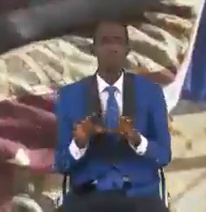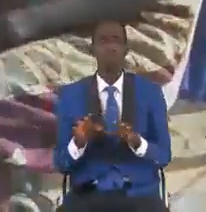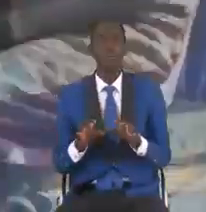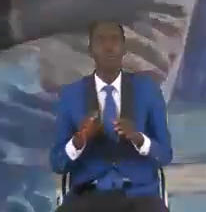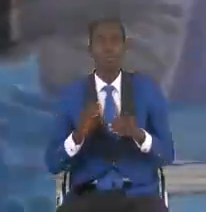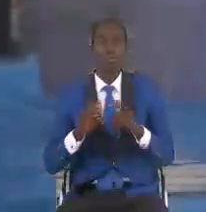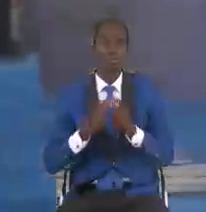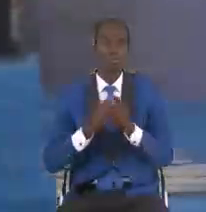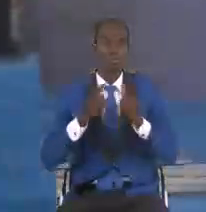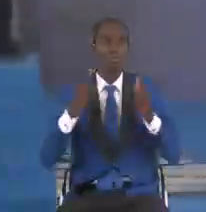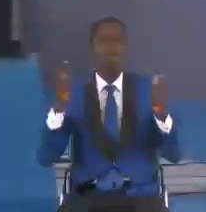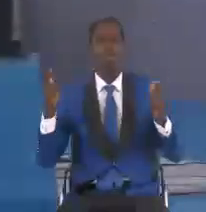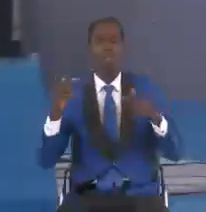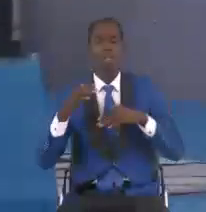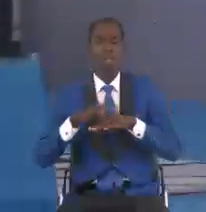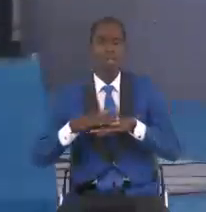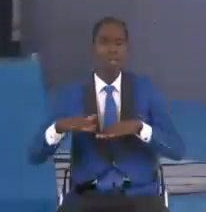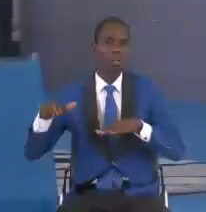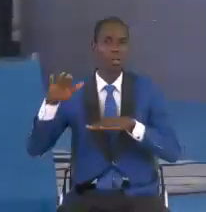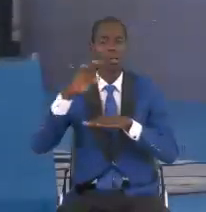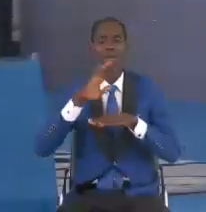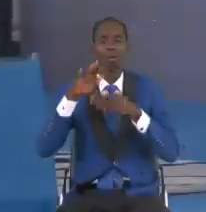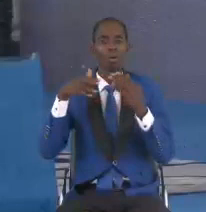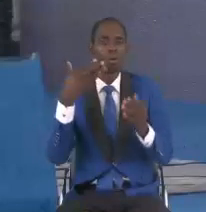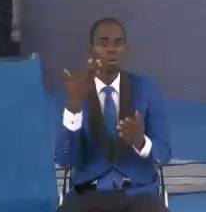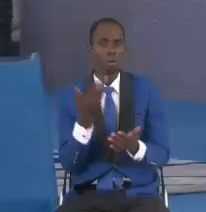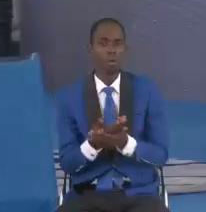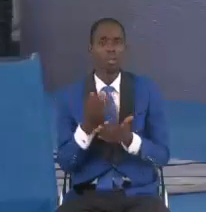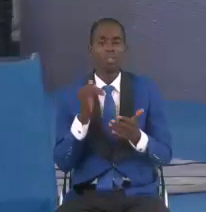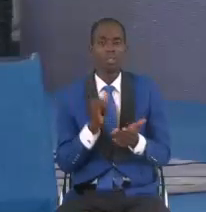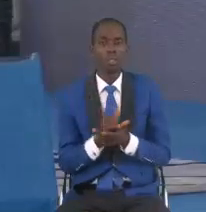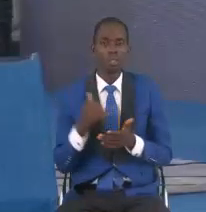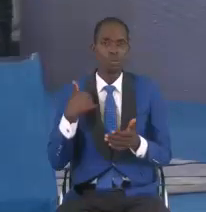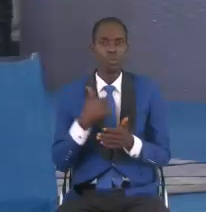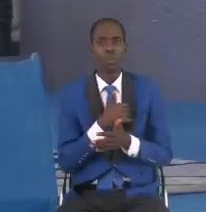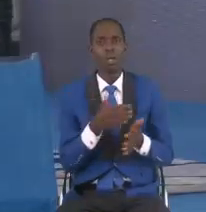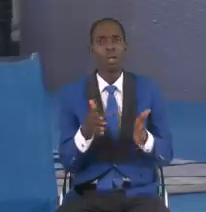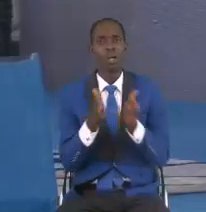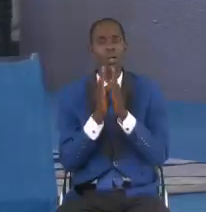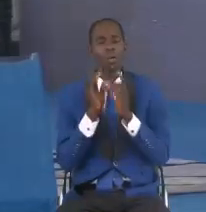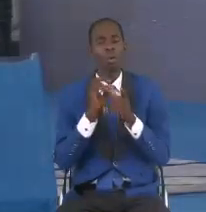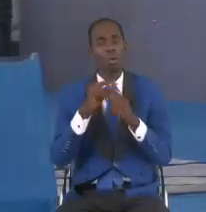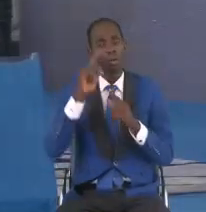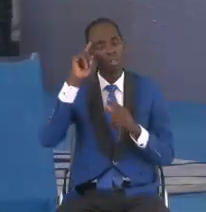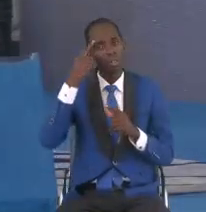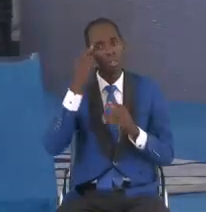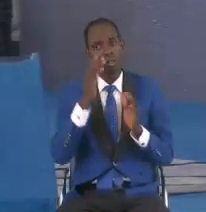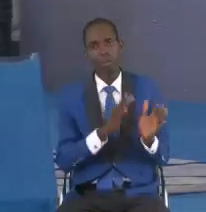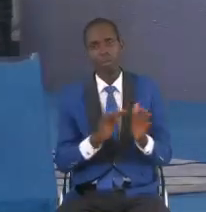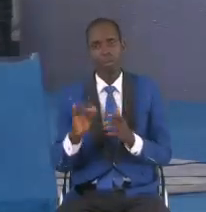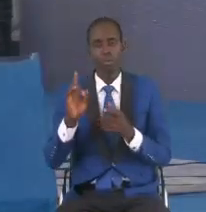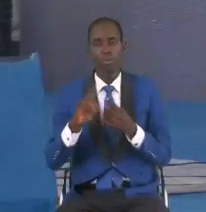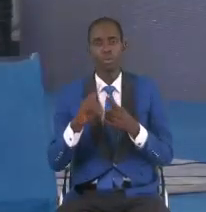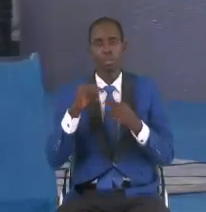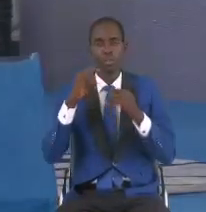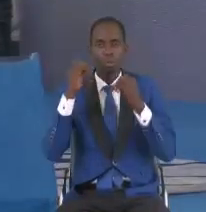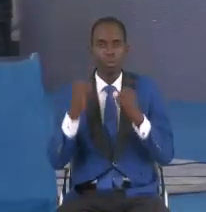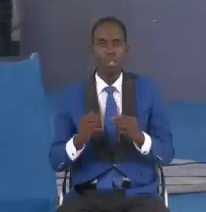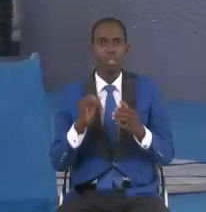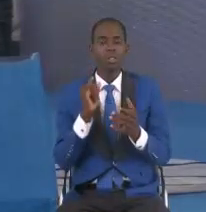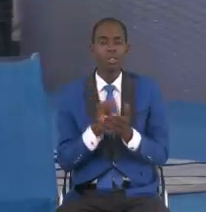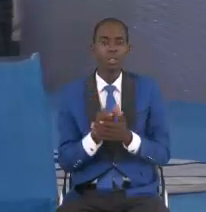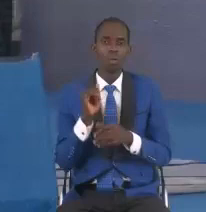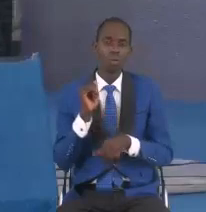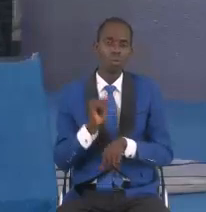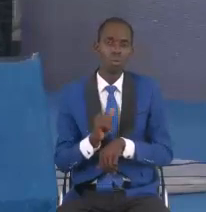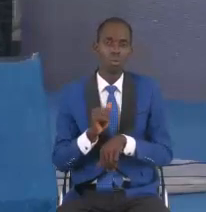exceeding abundantly above all that we ask or think, according to the power that